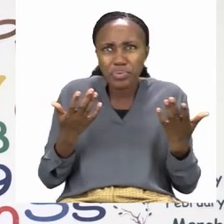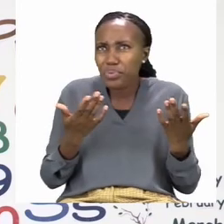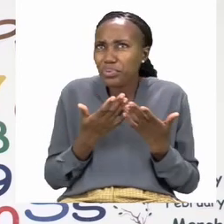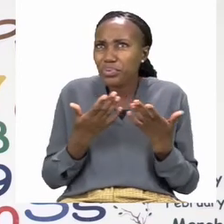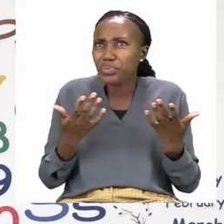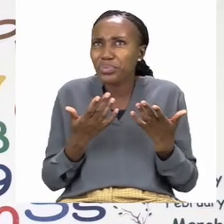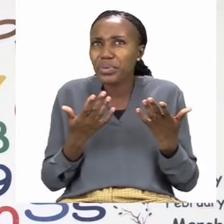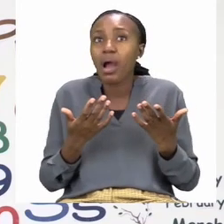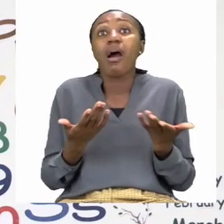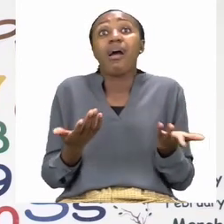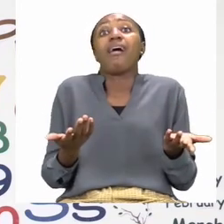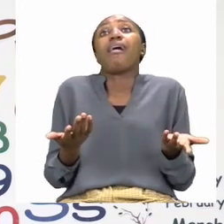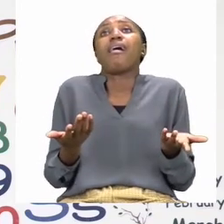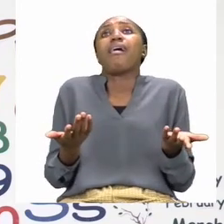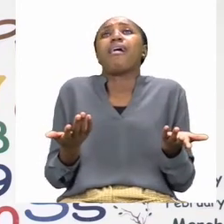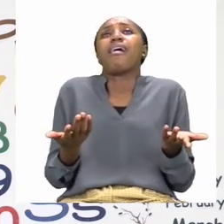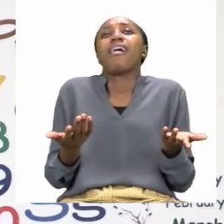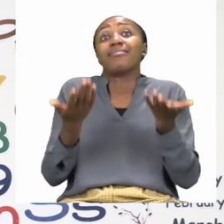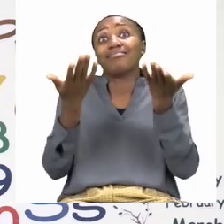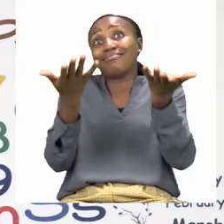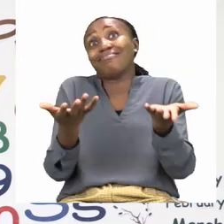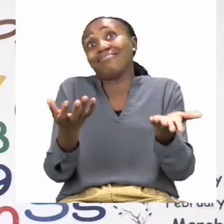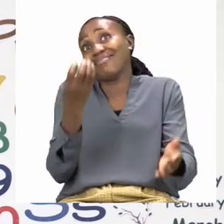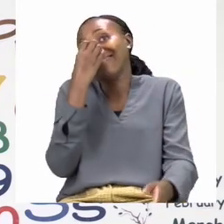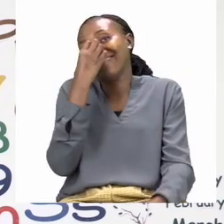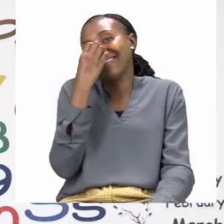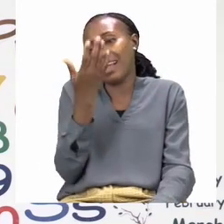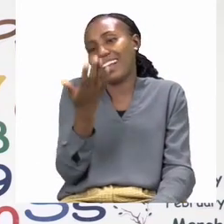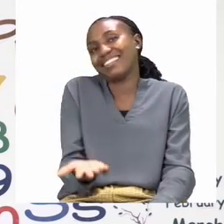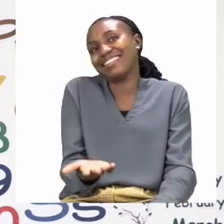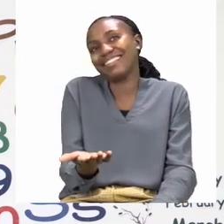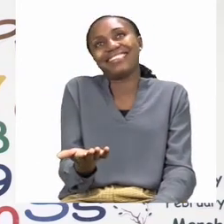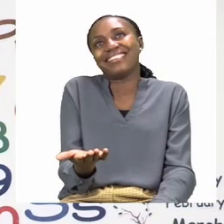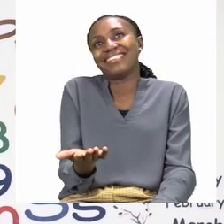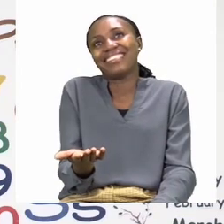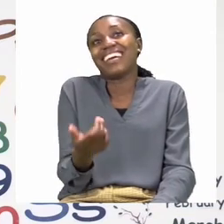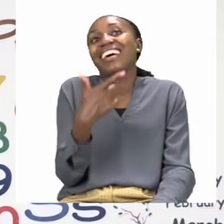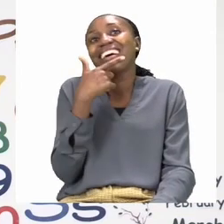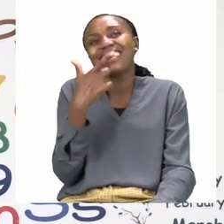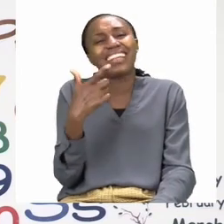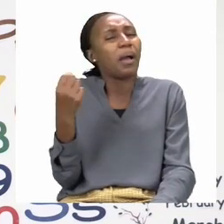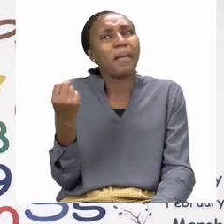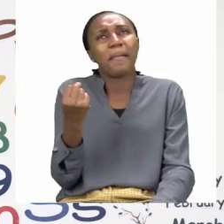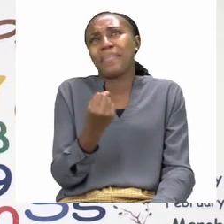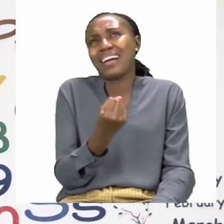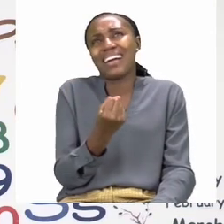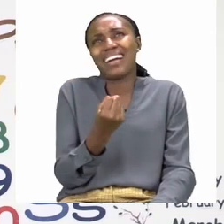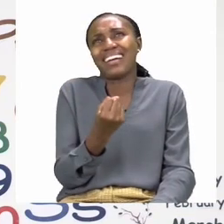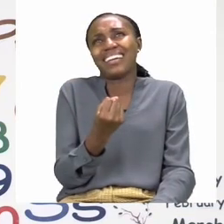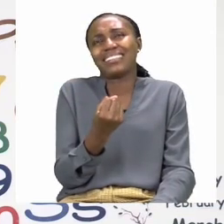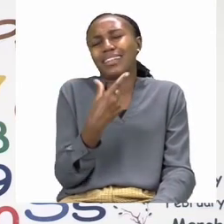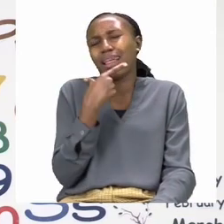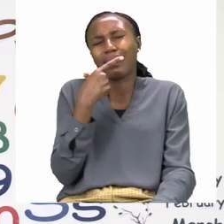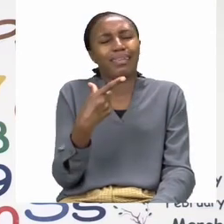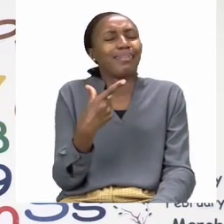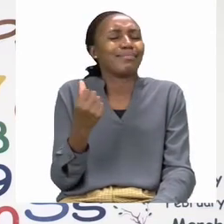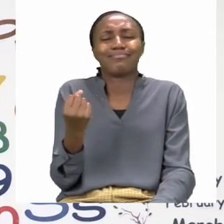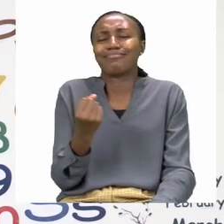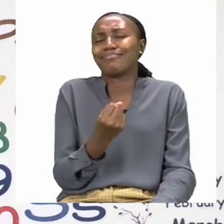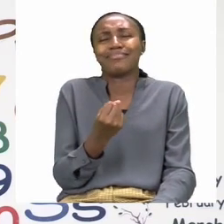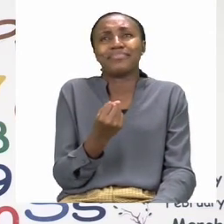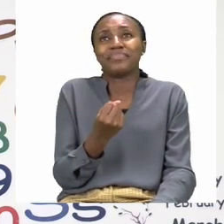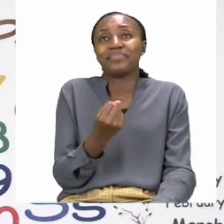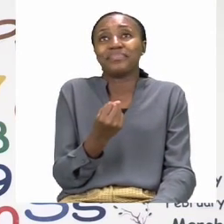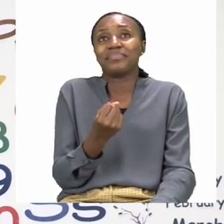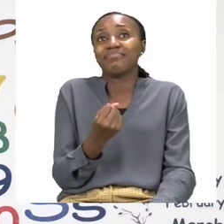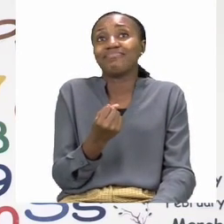with me. Now oh, there you are, Zoshi. Thank you so much for coming by today. So will you